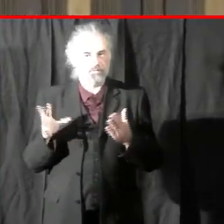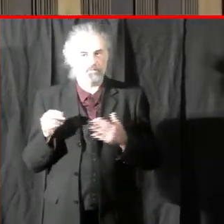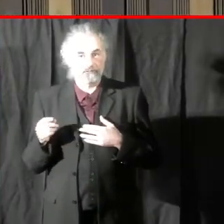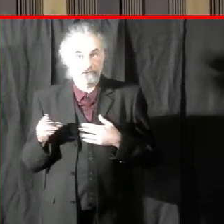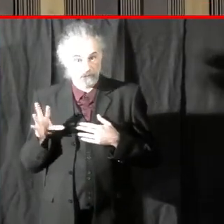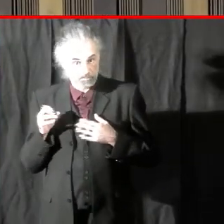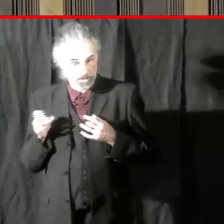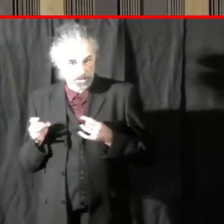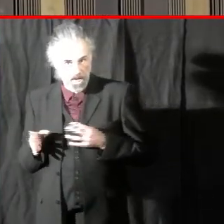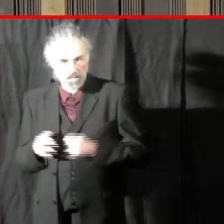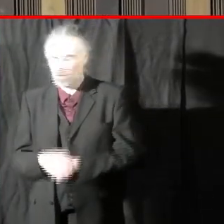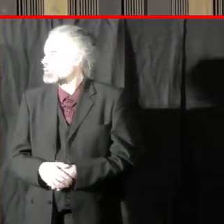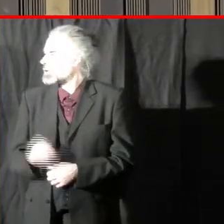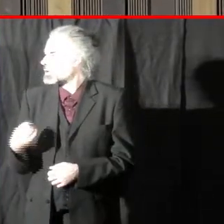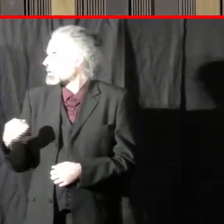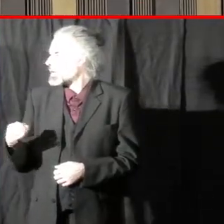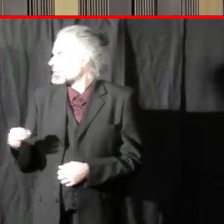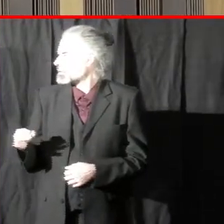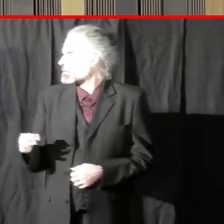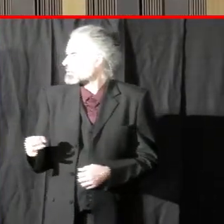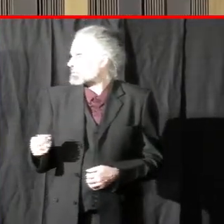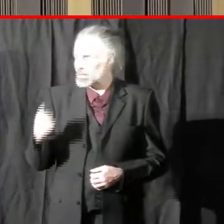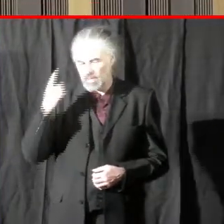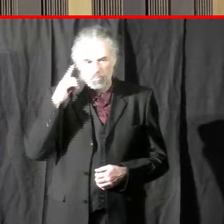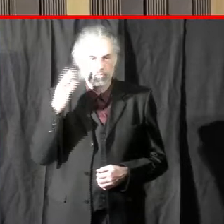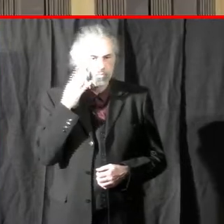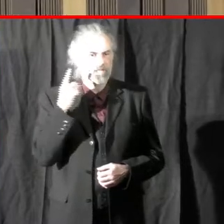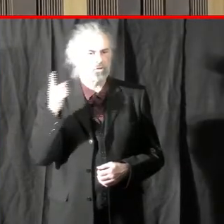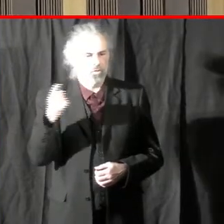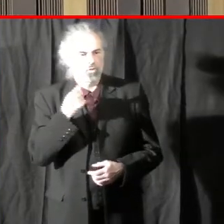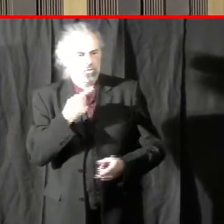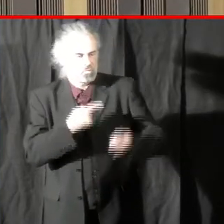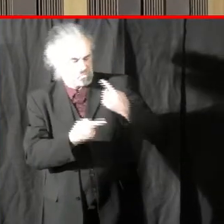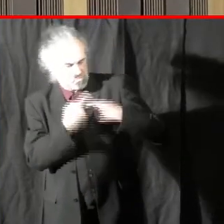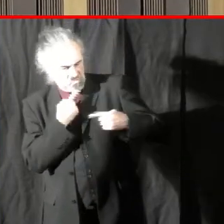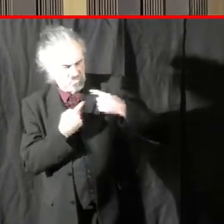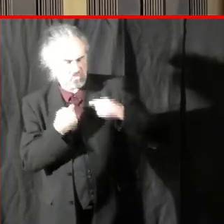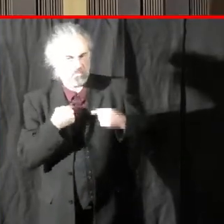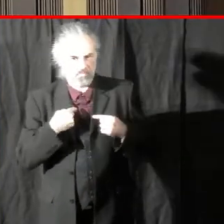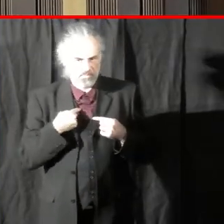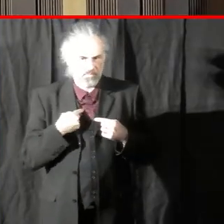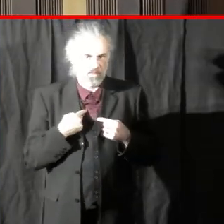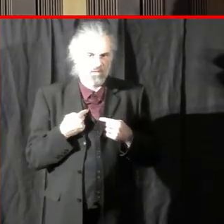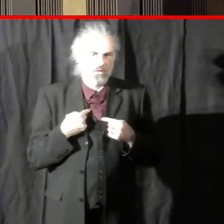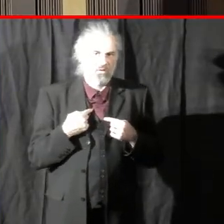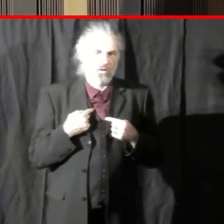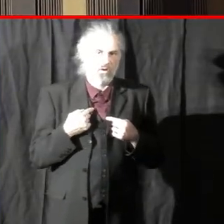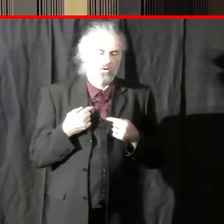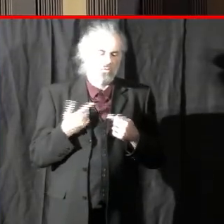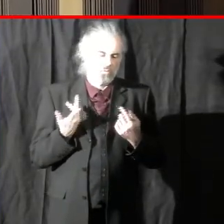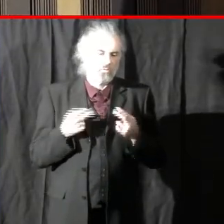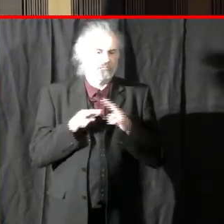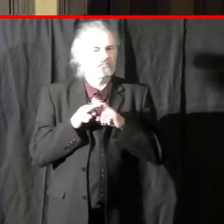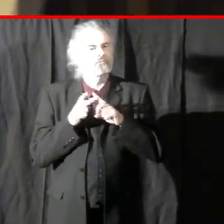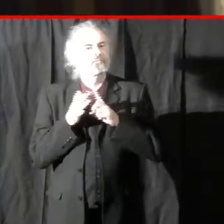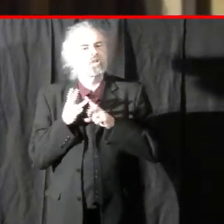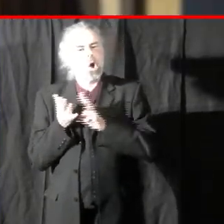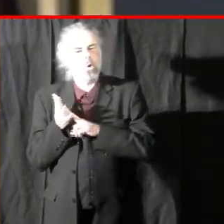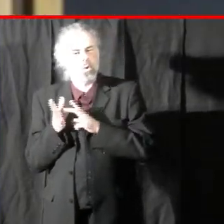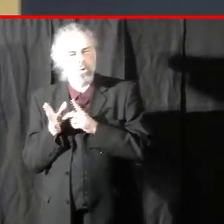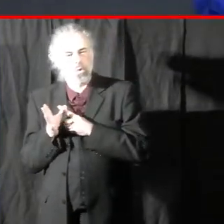start? I think when you're saying to me, what you're saying to Fiona,